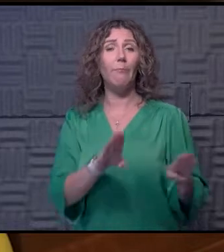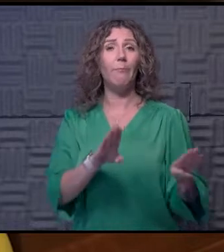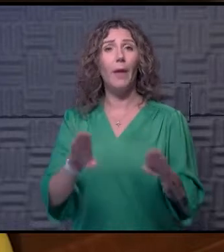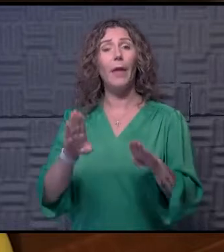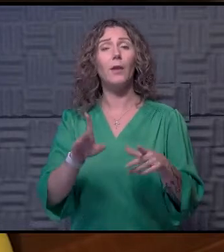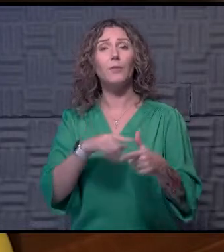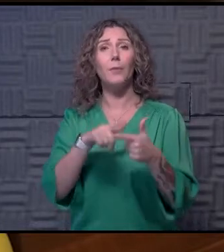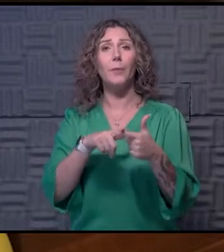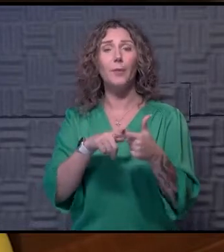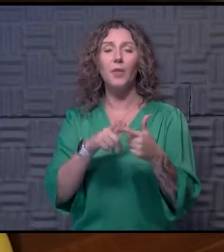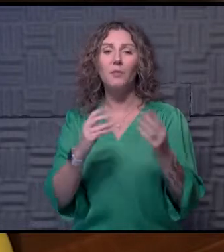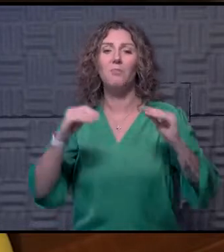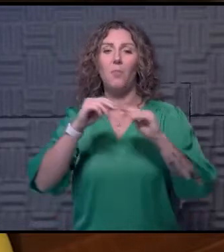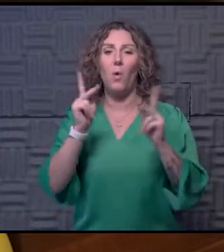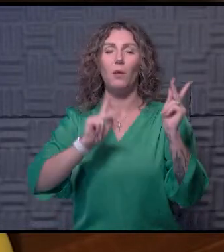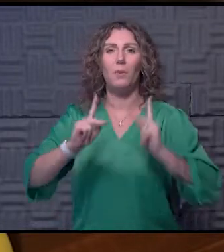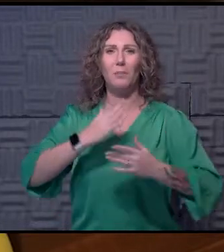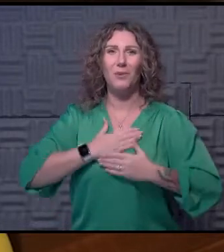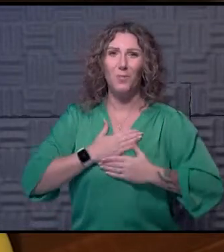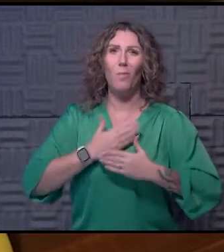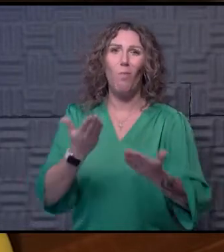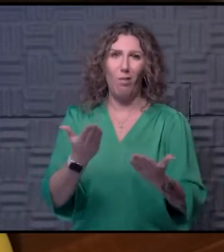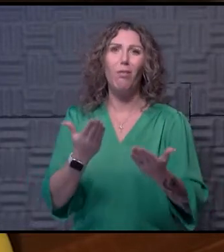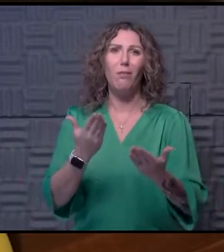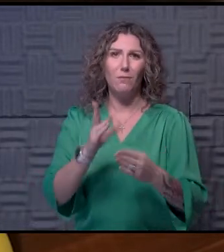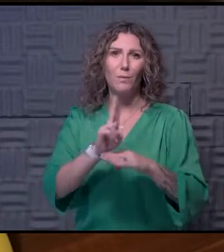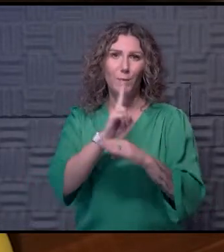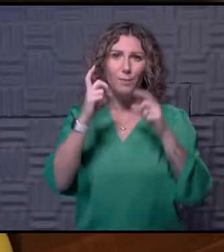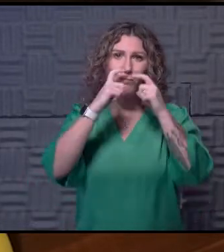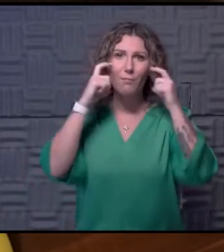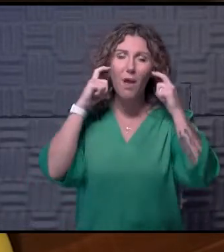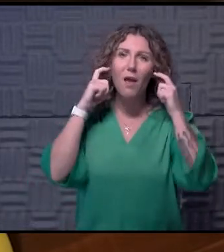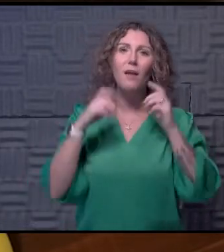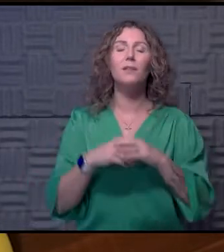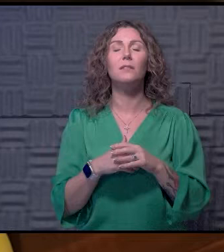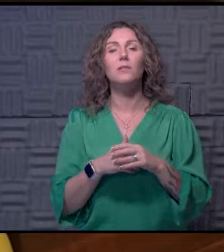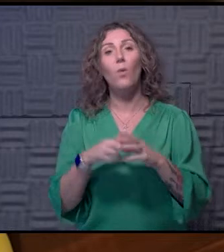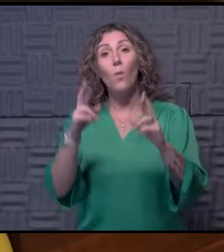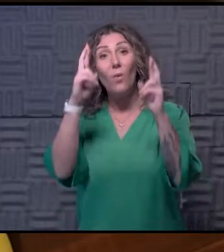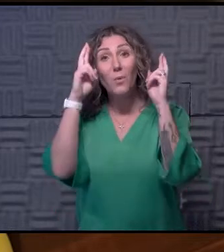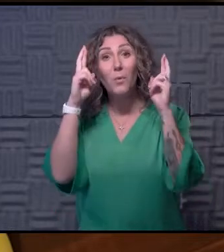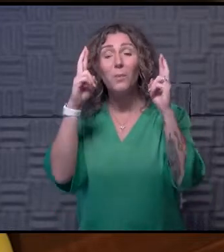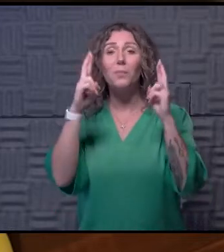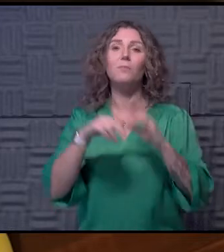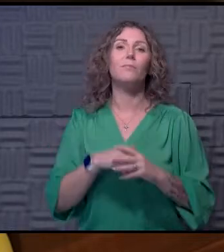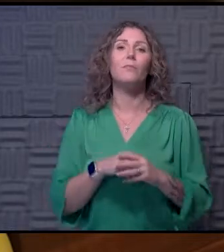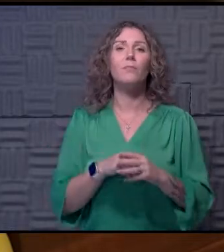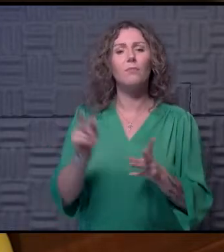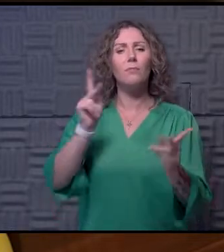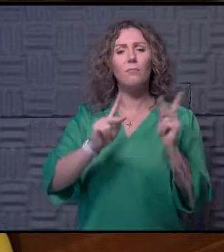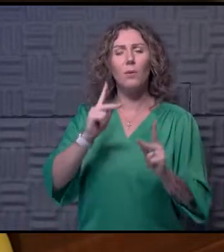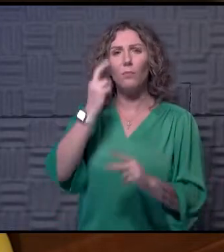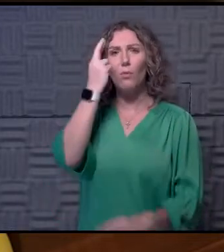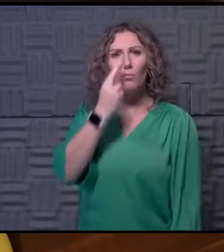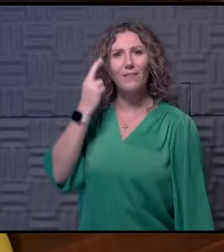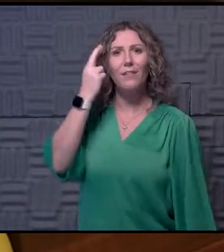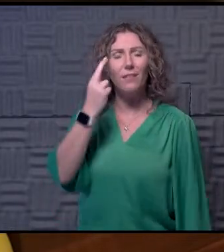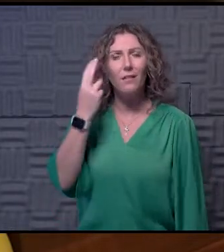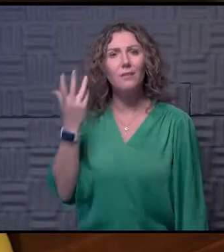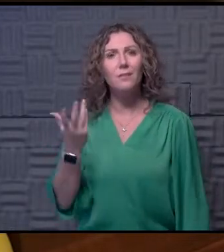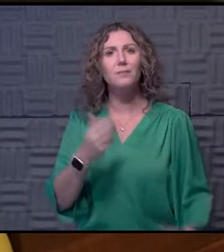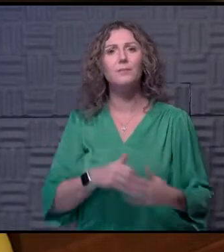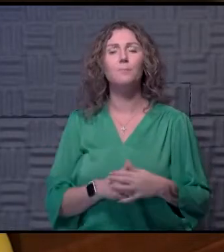then more people would be more likely to wear it. So I'm hoping that, people realize